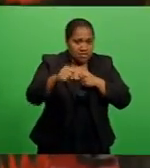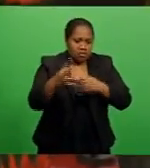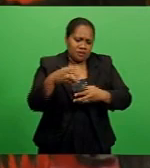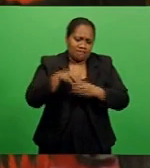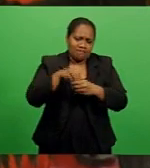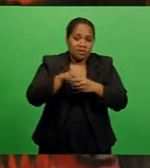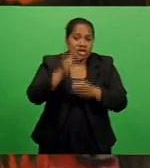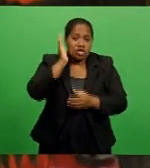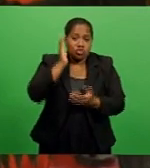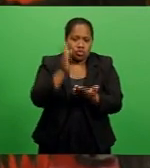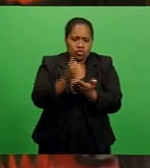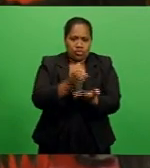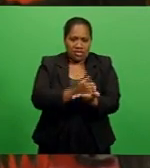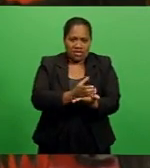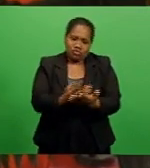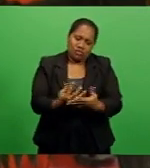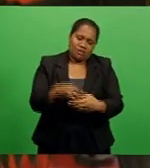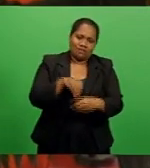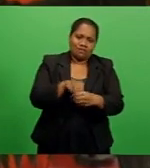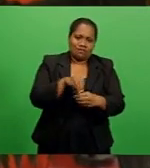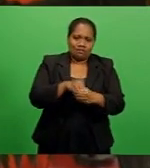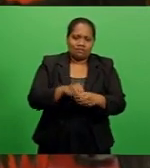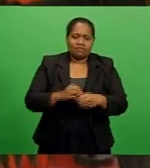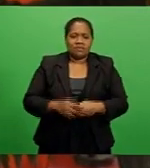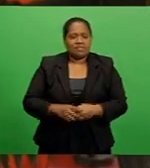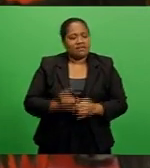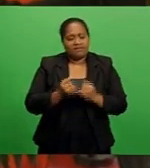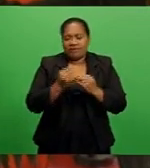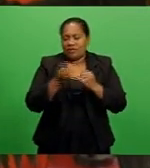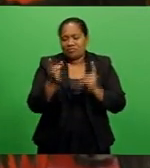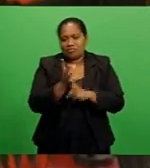include boxing in schools,